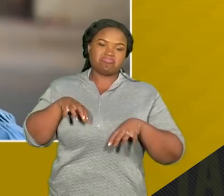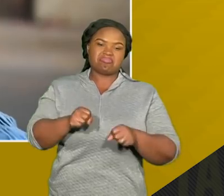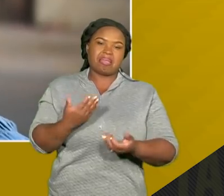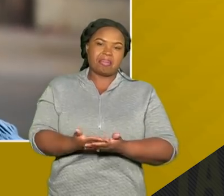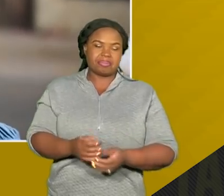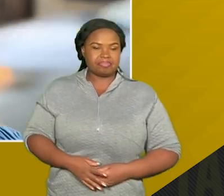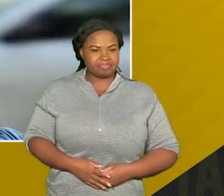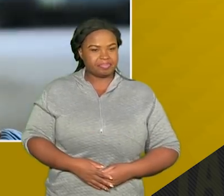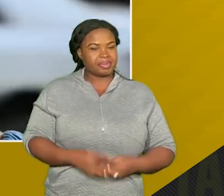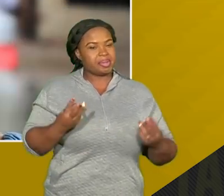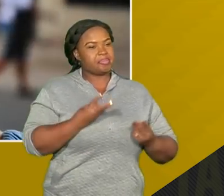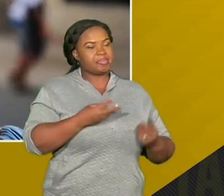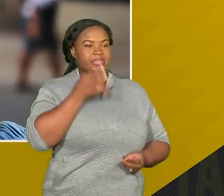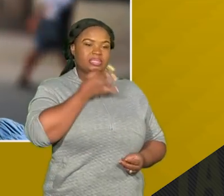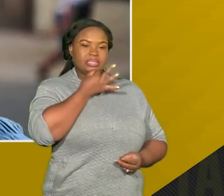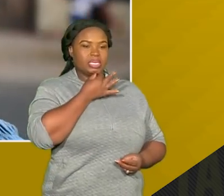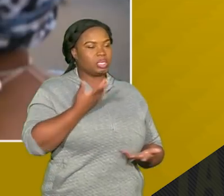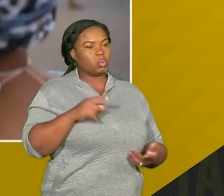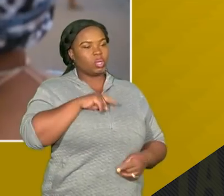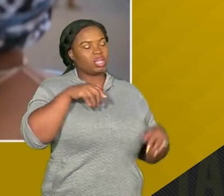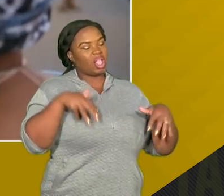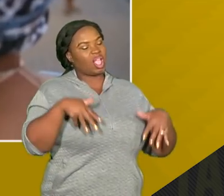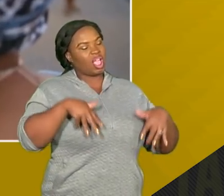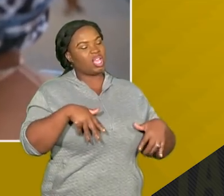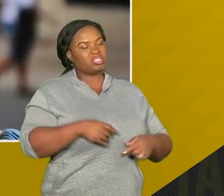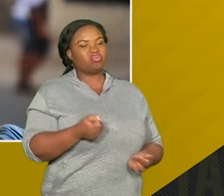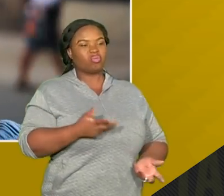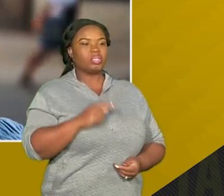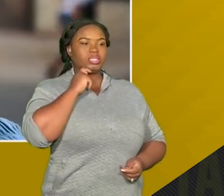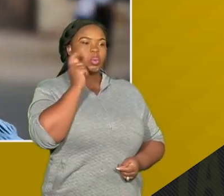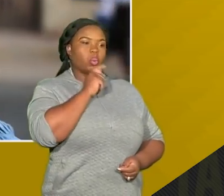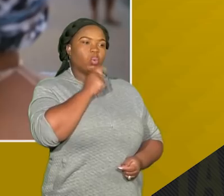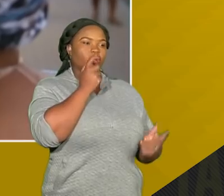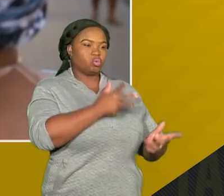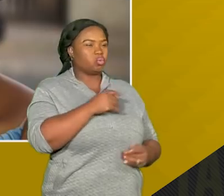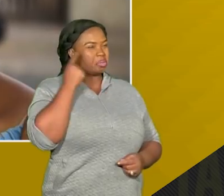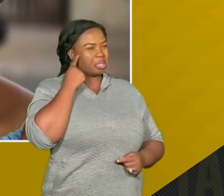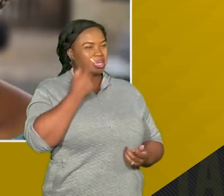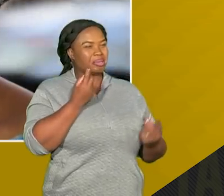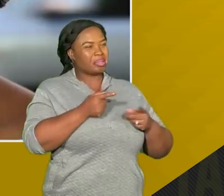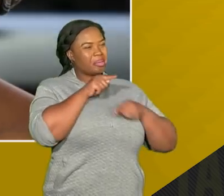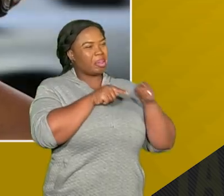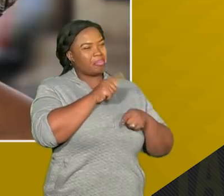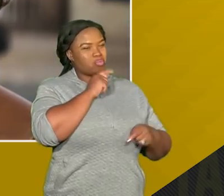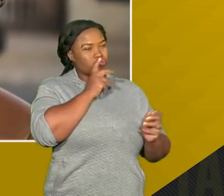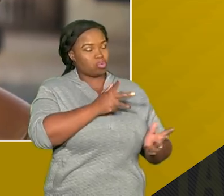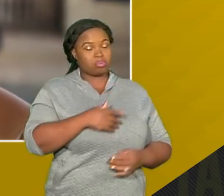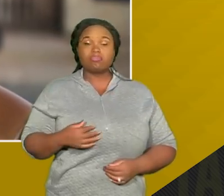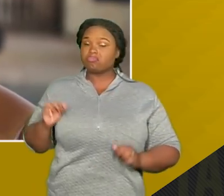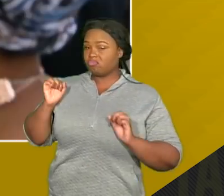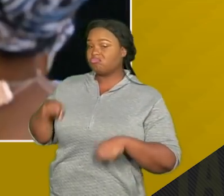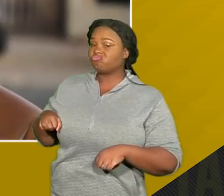people will not take action in their lives, but blame buloi. So do we lack accountability, then blame buloi in life? I could agree to